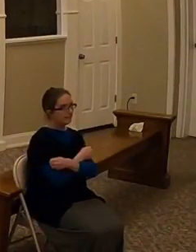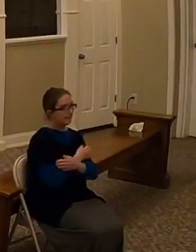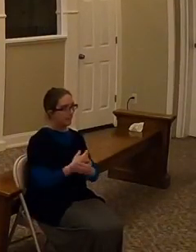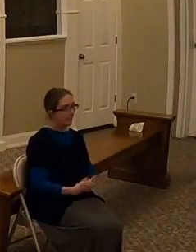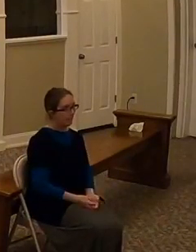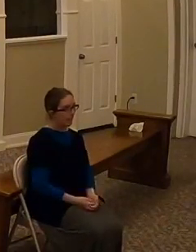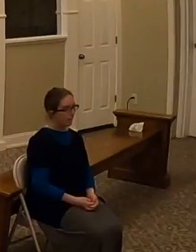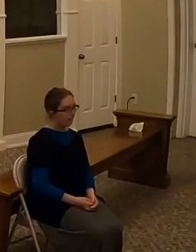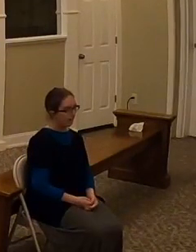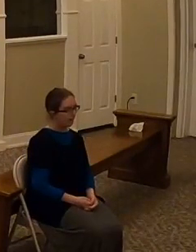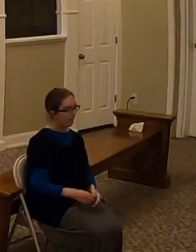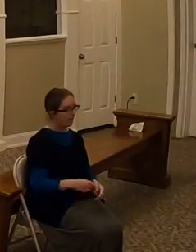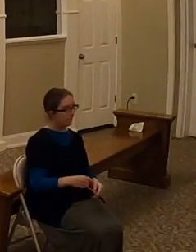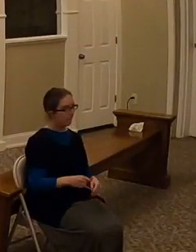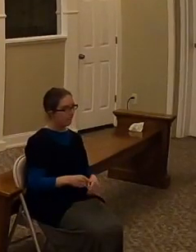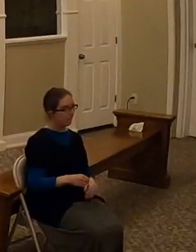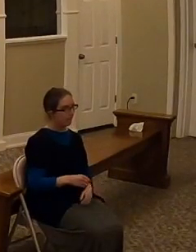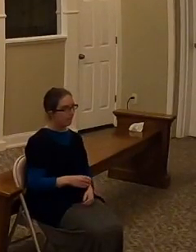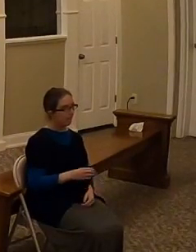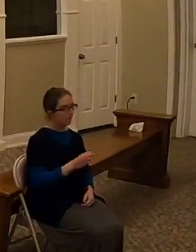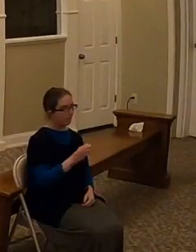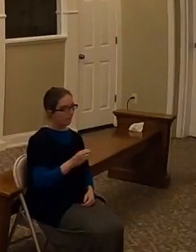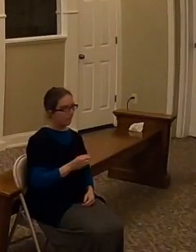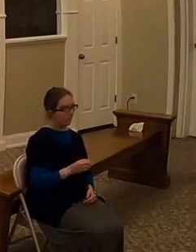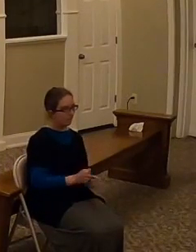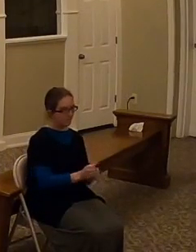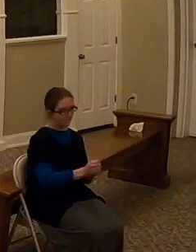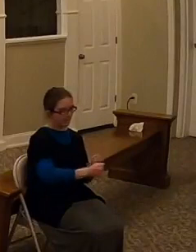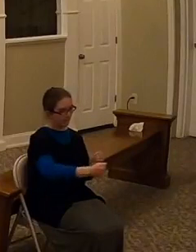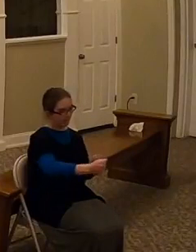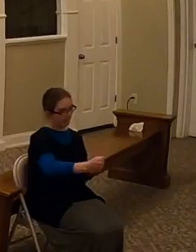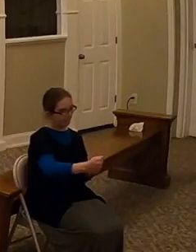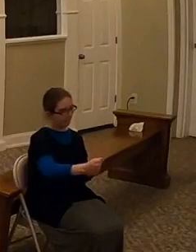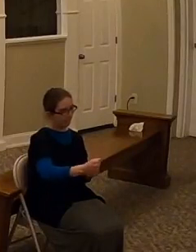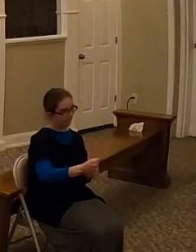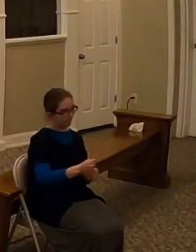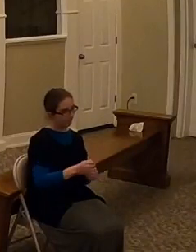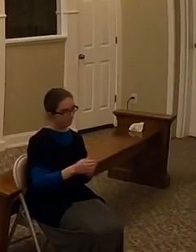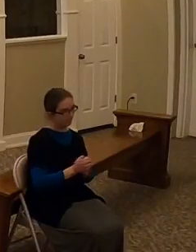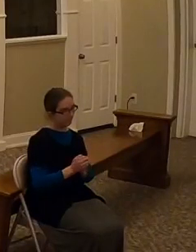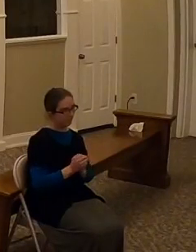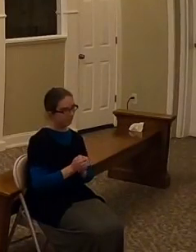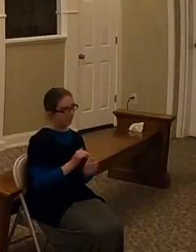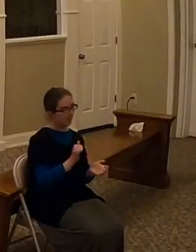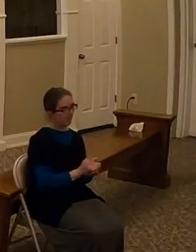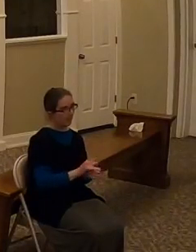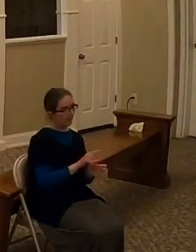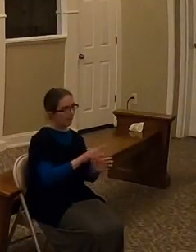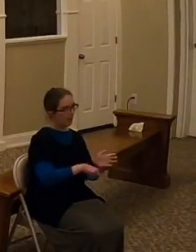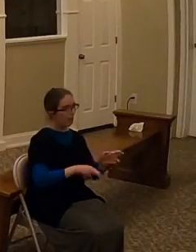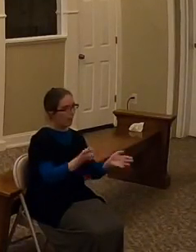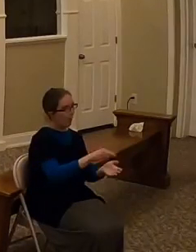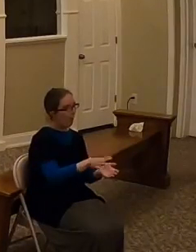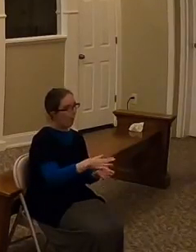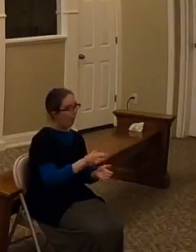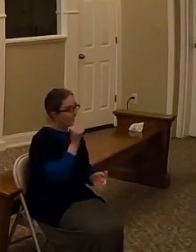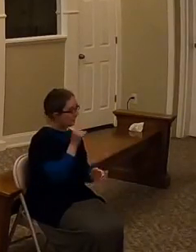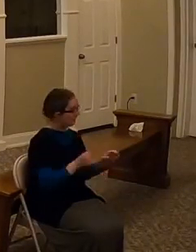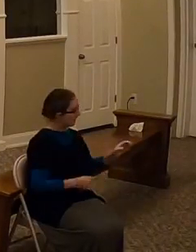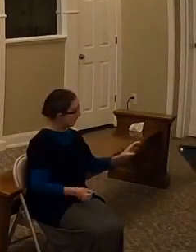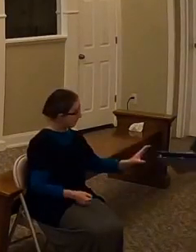amen, hallowed, consecrated, set apart, amen. So that's what holiness